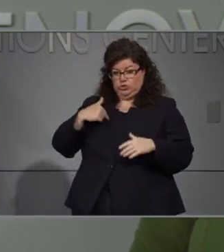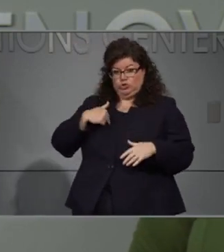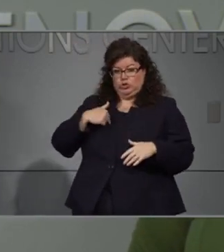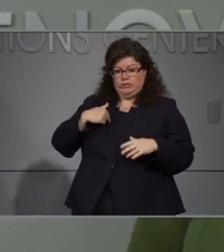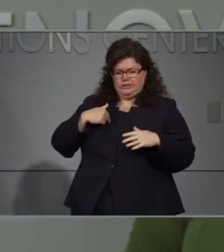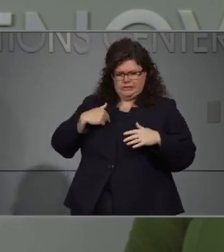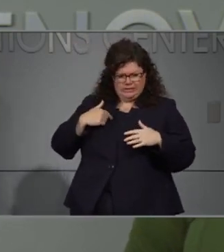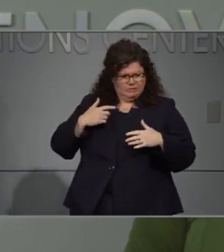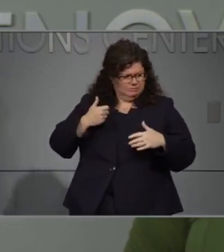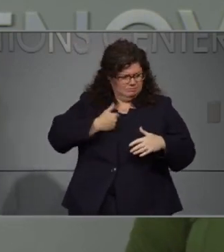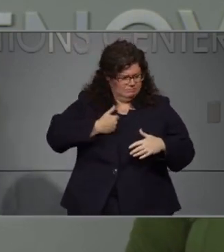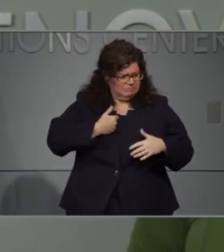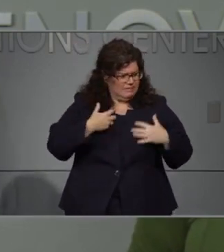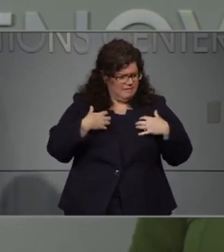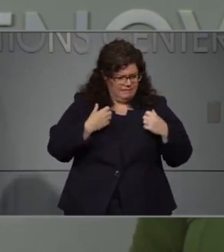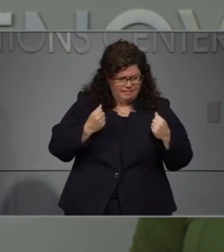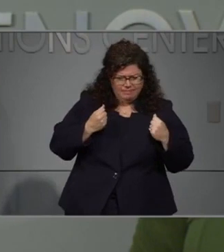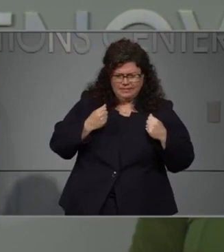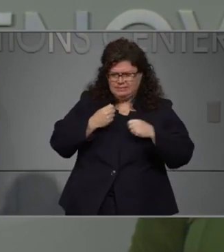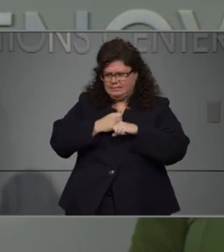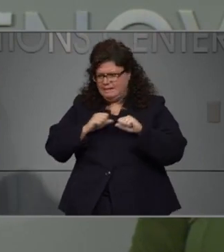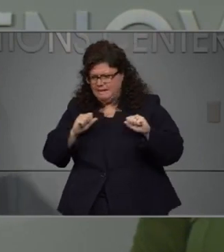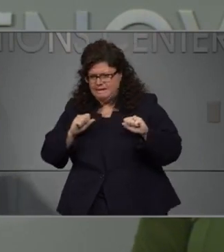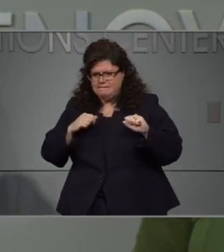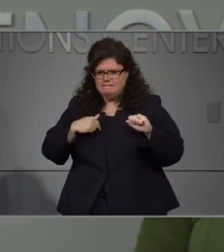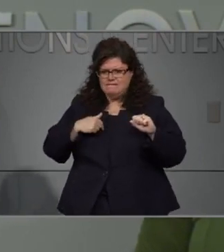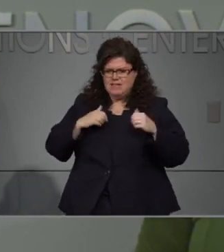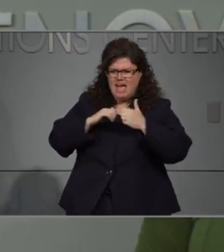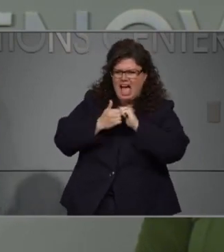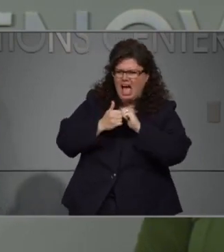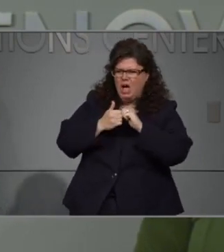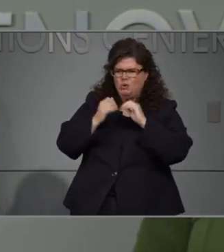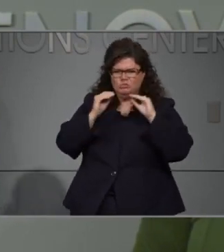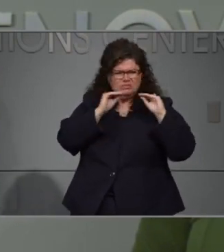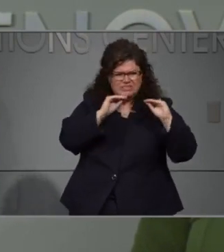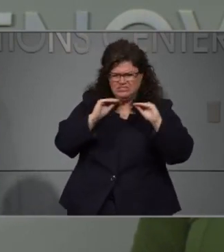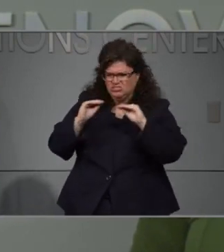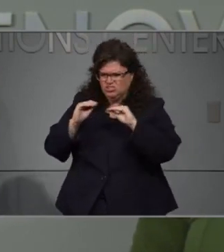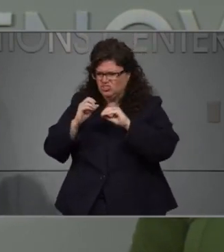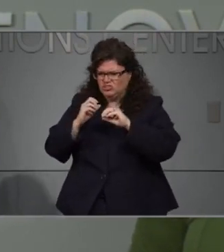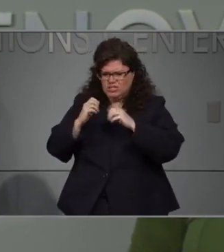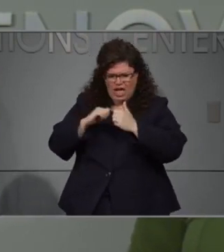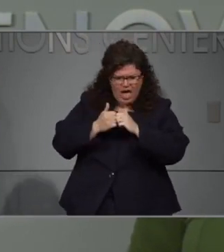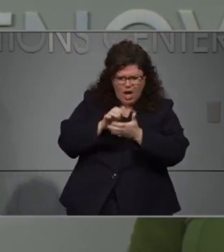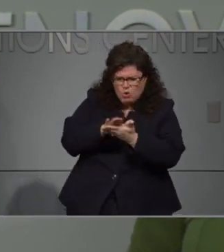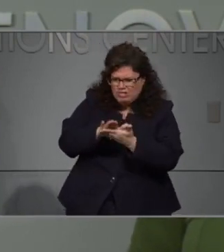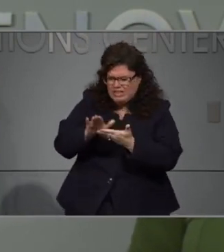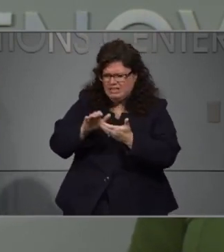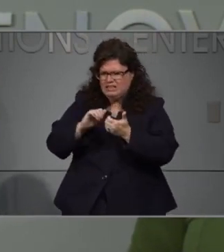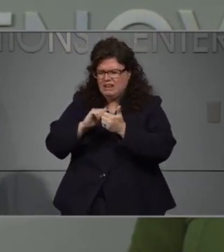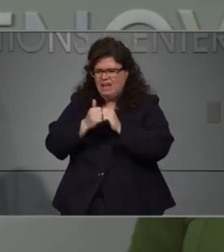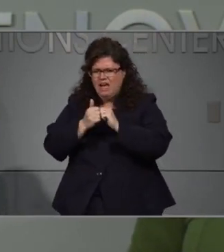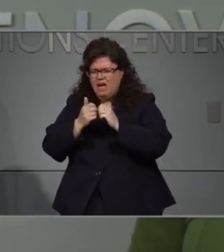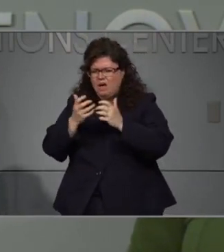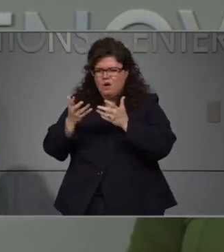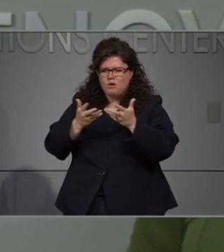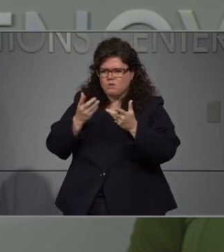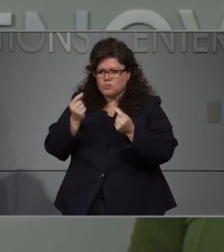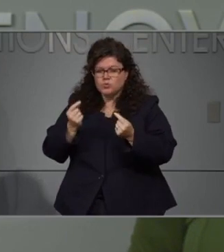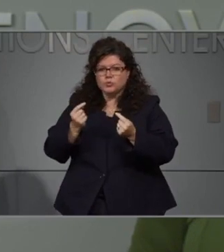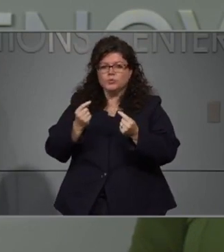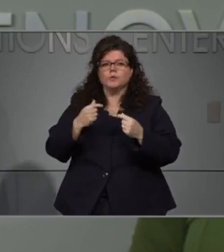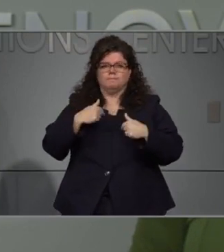this is a complex to implement all of the different facets of these safety precautions. There's a number of things that we've